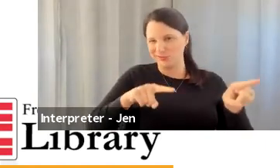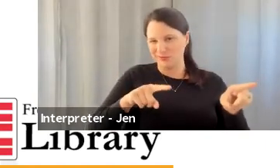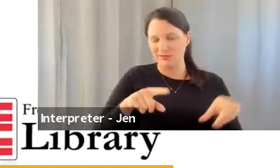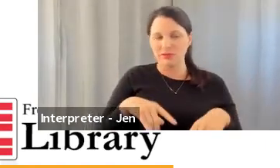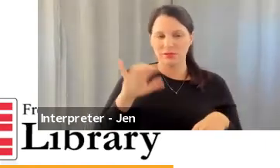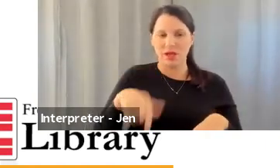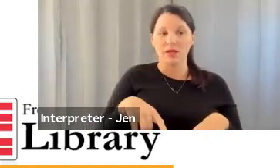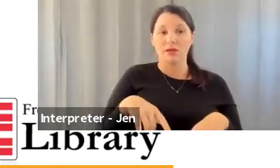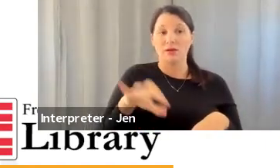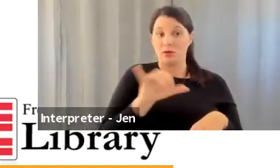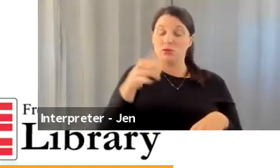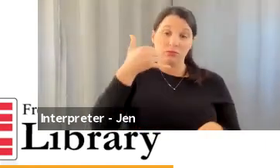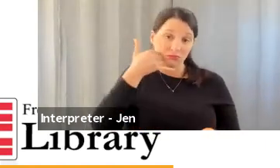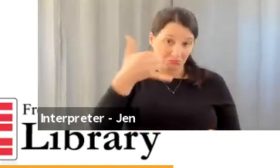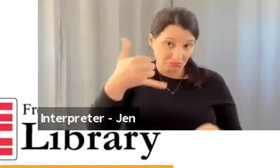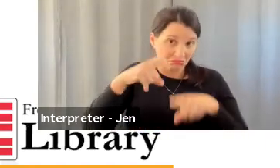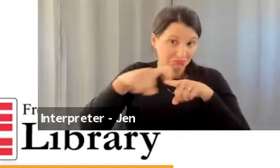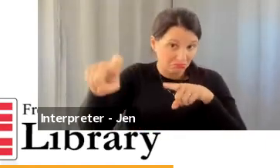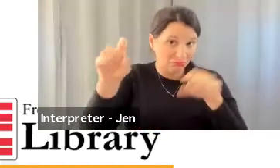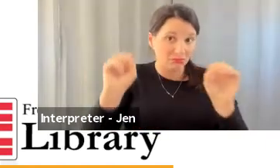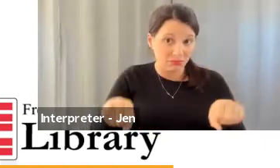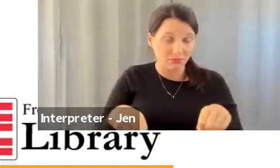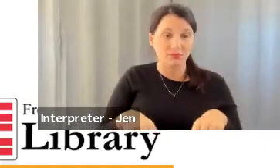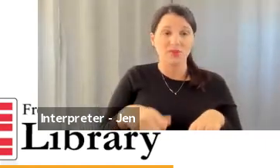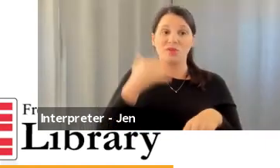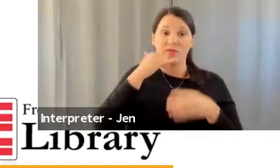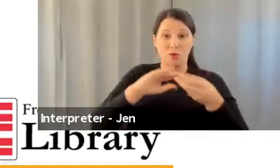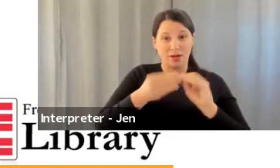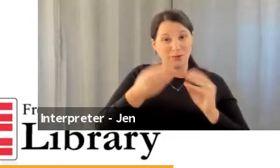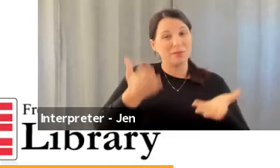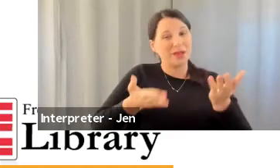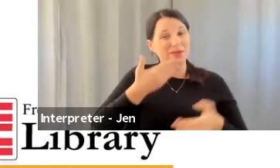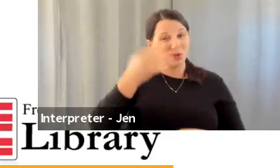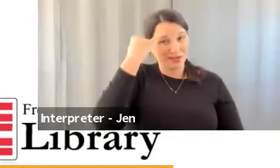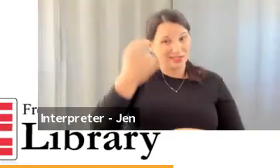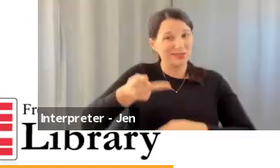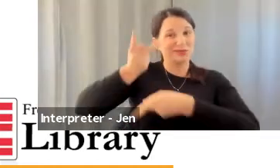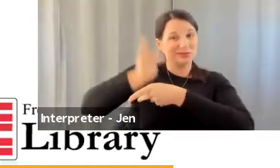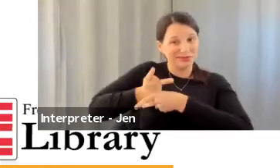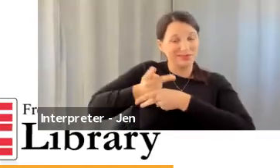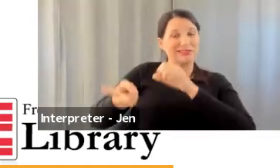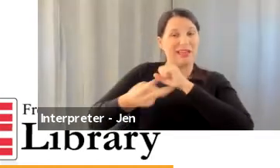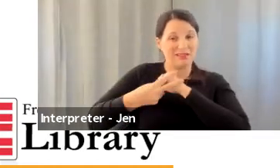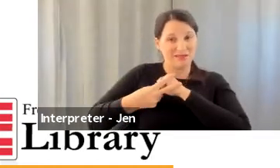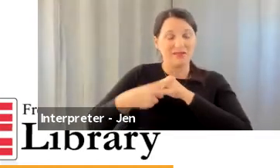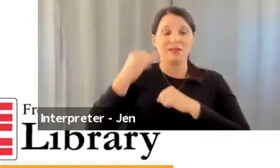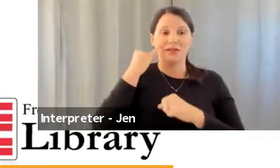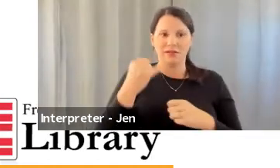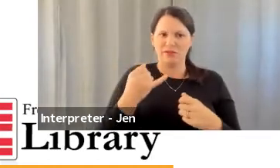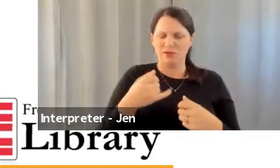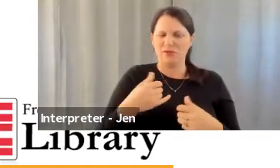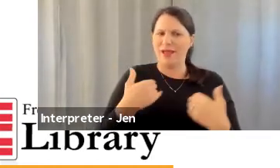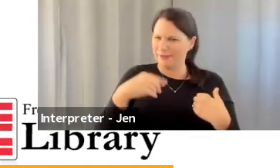So this is the phone number that you may want to save, because if you do have questions or you want to talk to a live staff member in